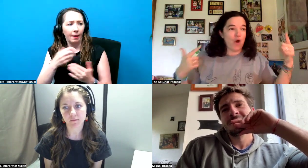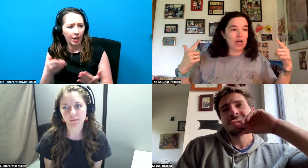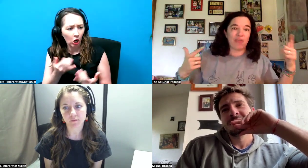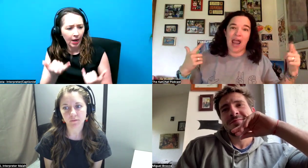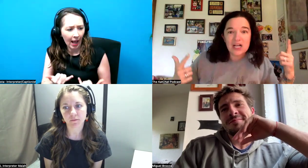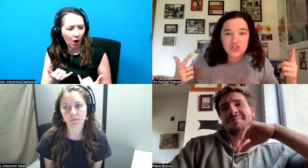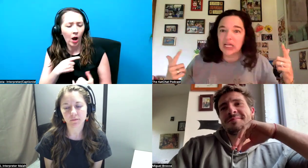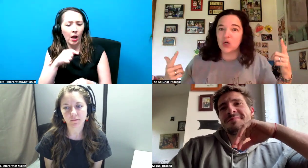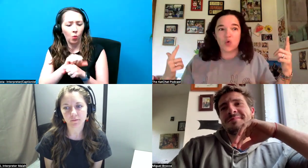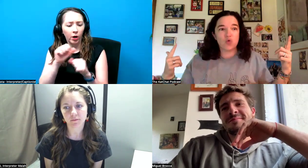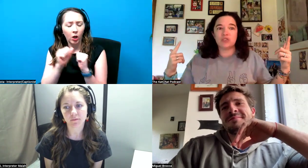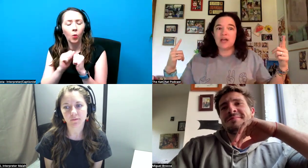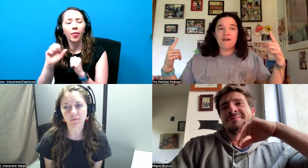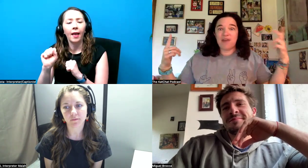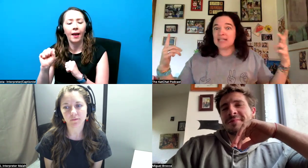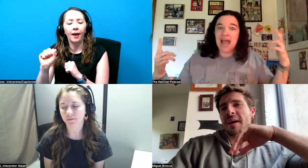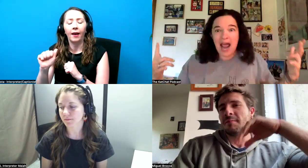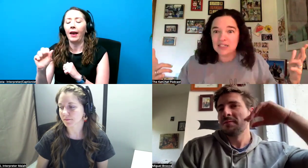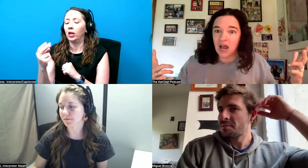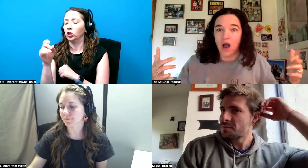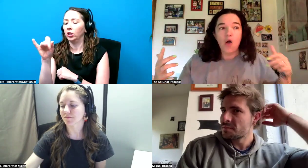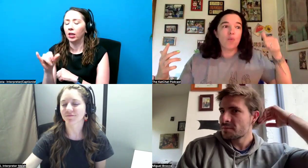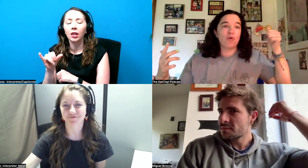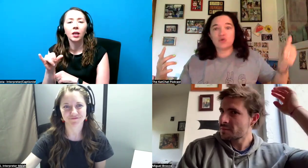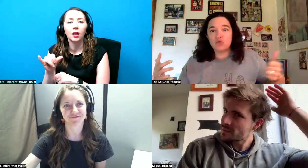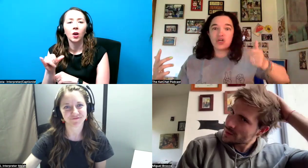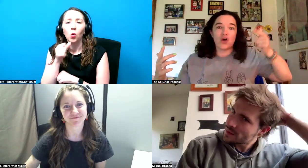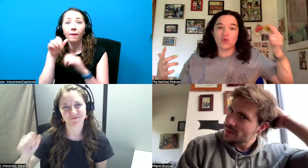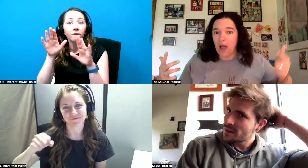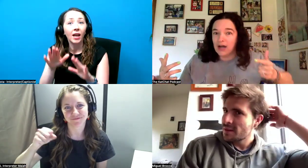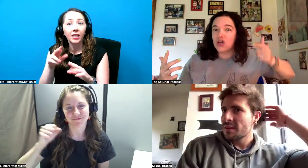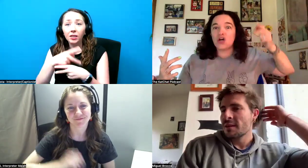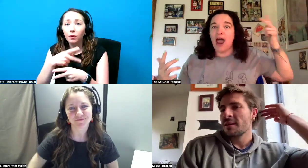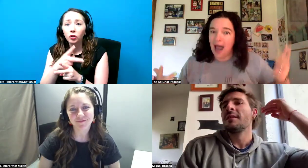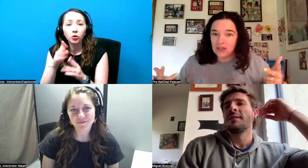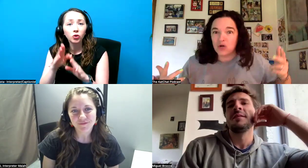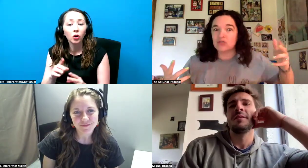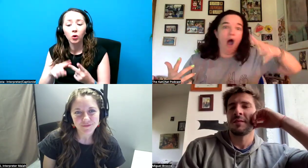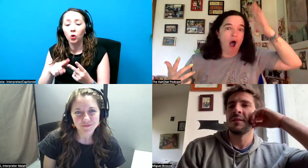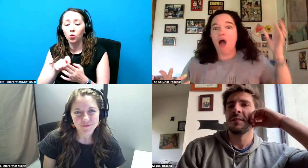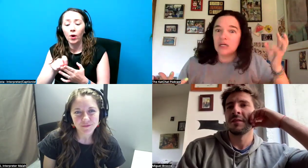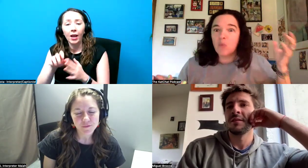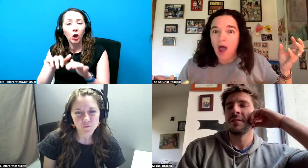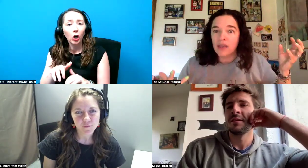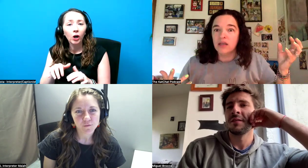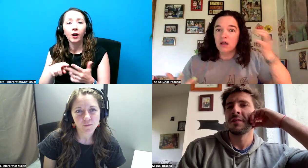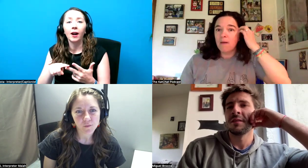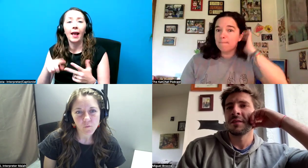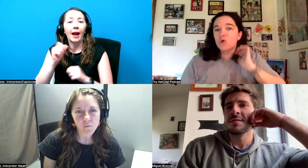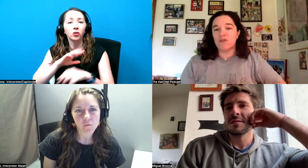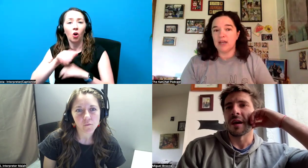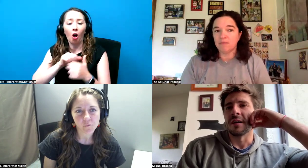now, I'm working with Ashley who's Yeah. fantastic producer, writer, actress, all in